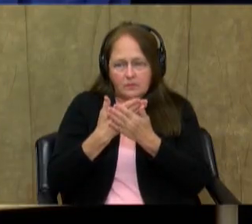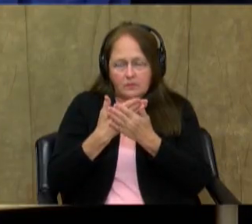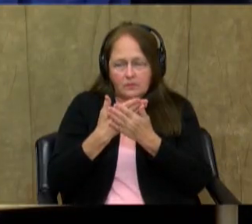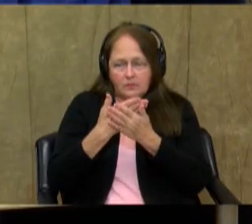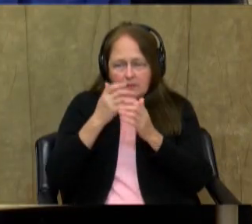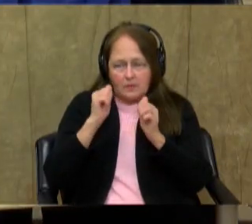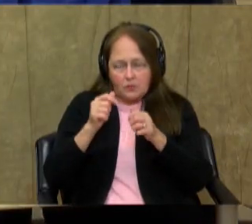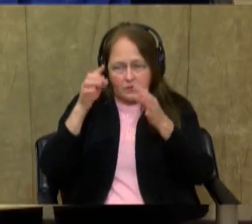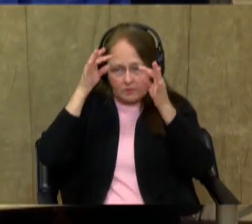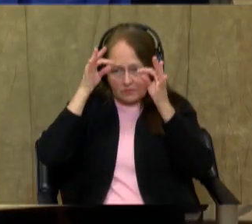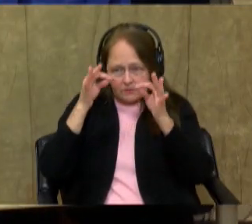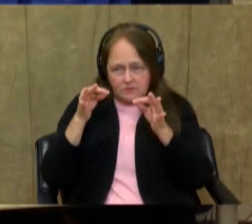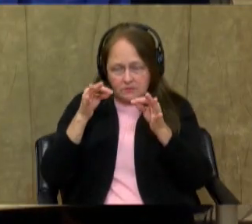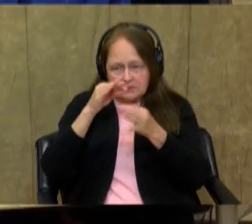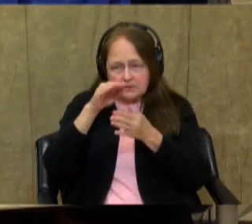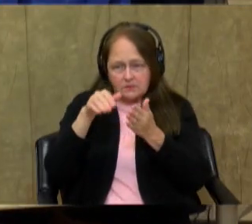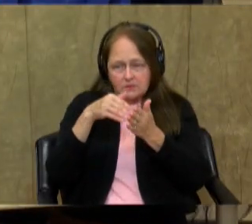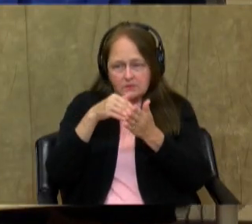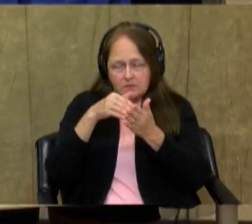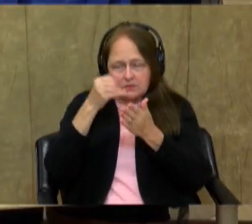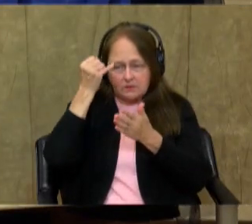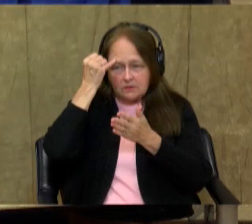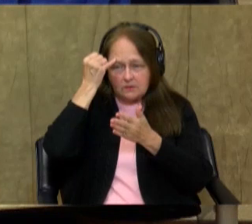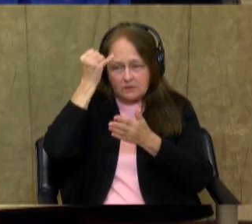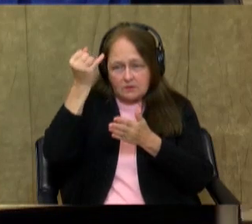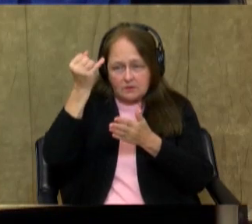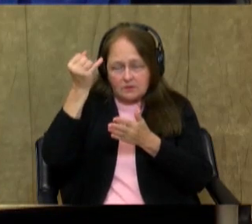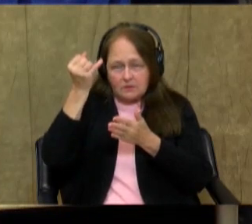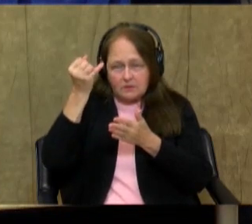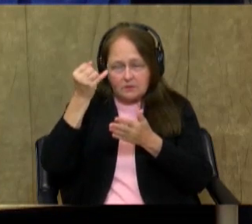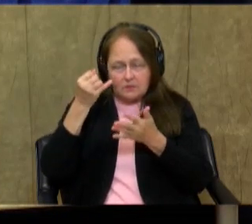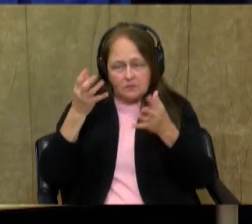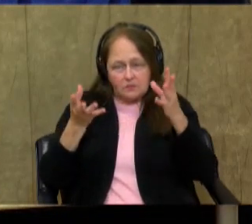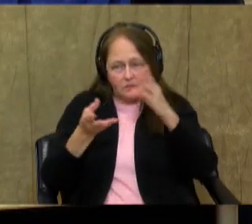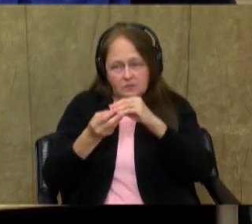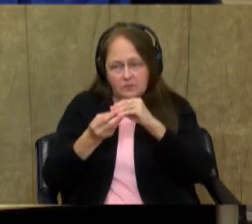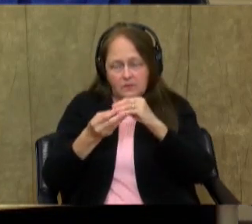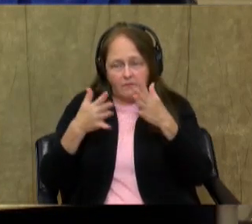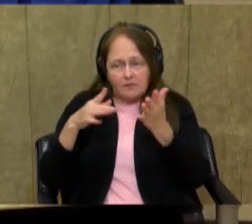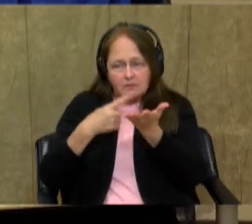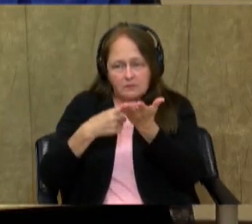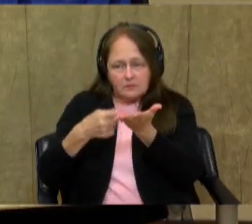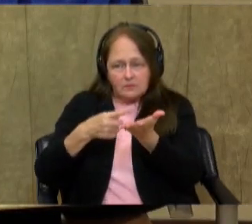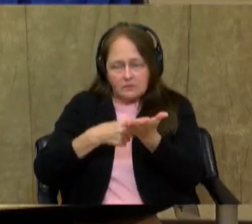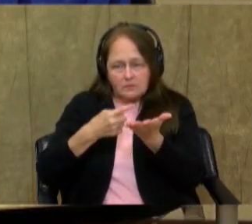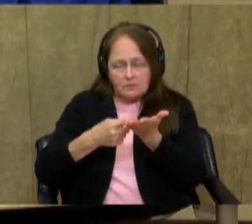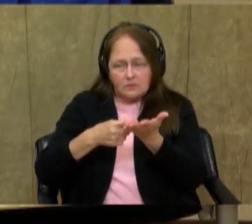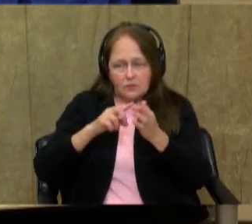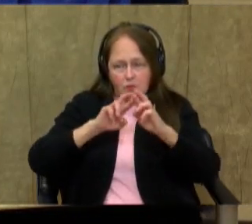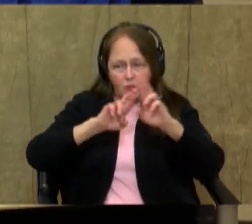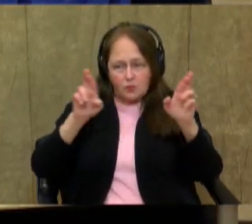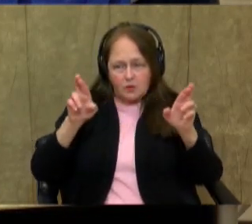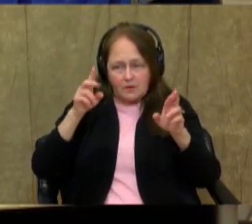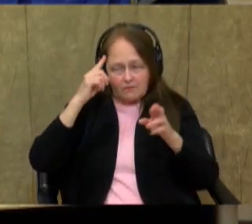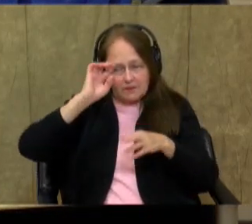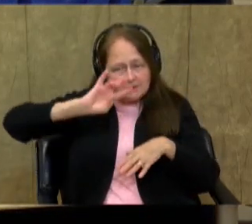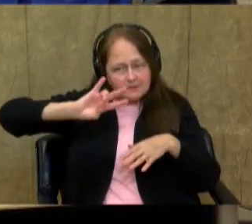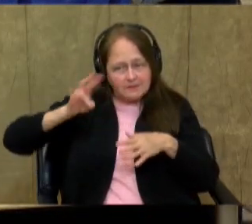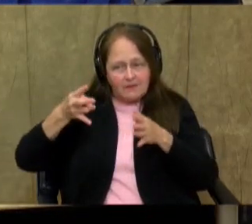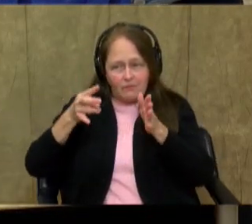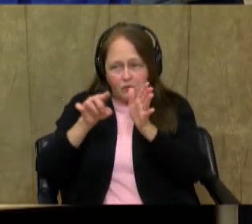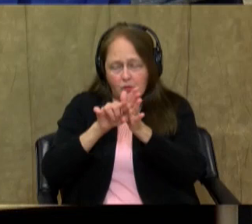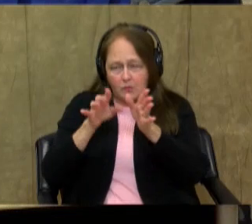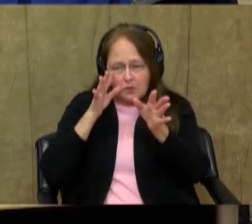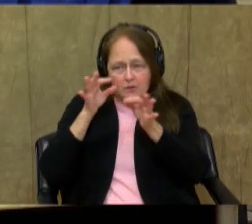Can you determine the central idea? We are wrapping this up. We've discussed central idea, and you're ready for 7th grade, and you're going